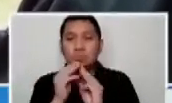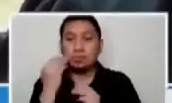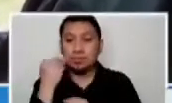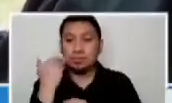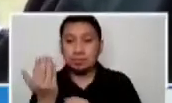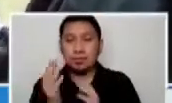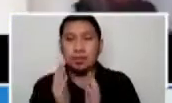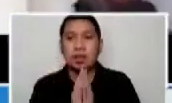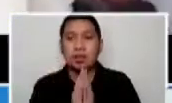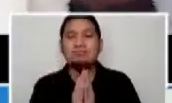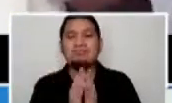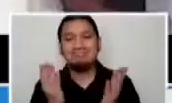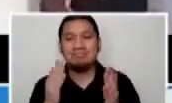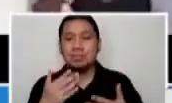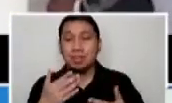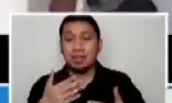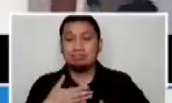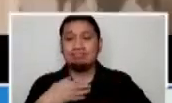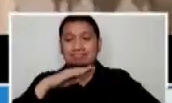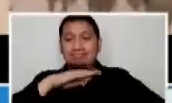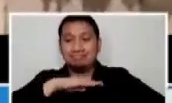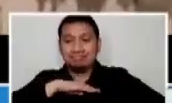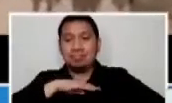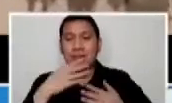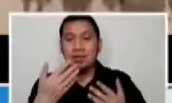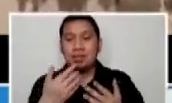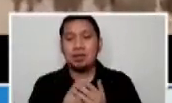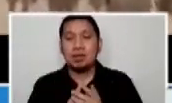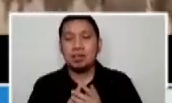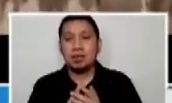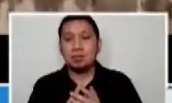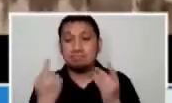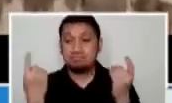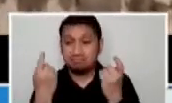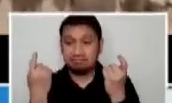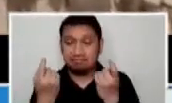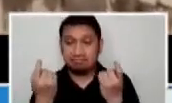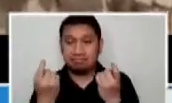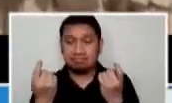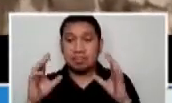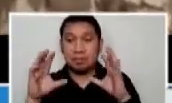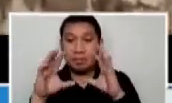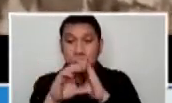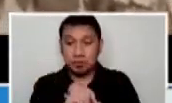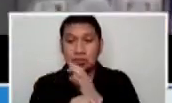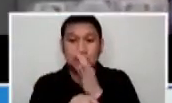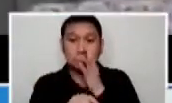khutbah at home, which was officiated by Dr.